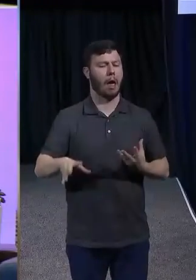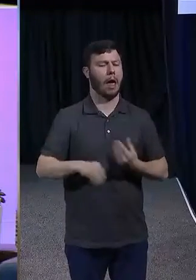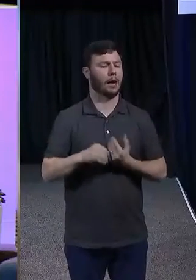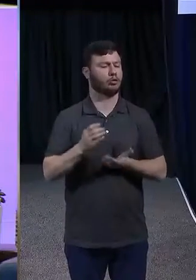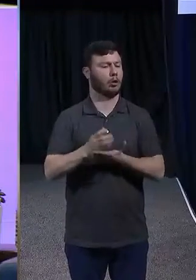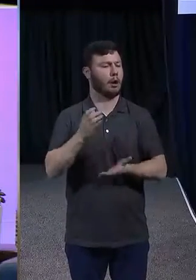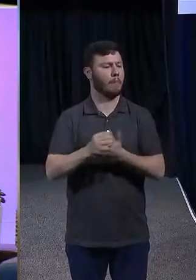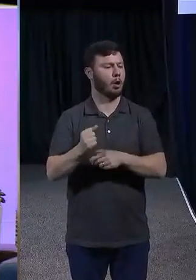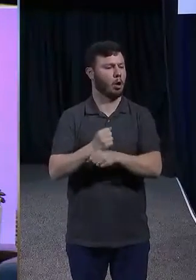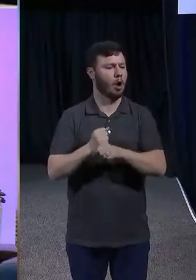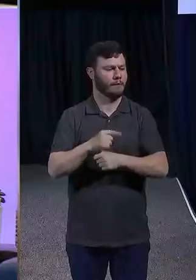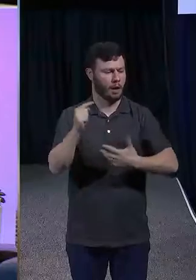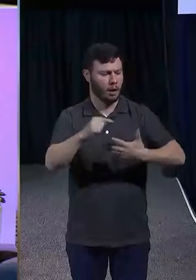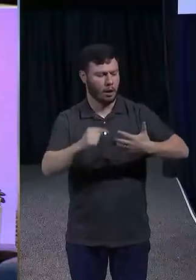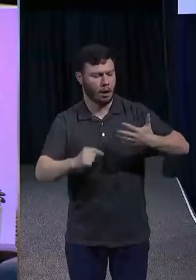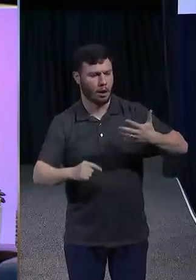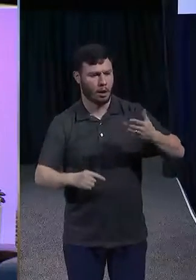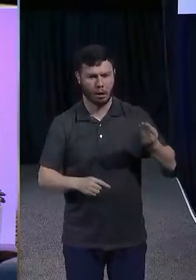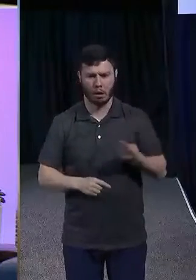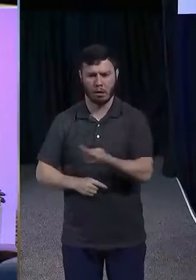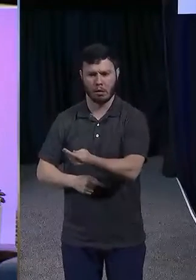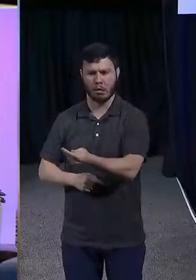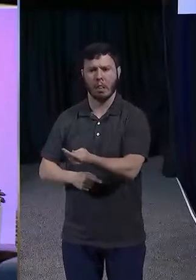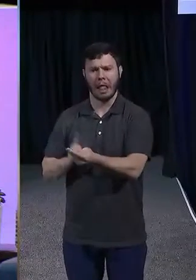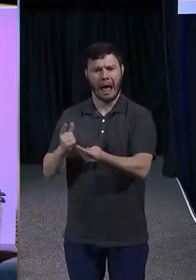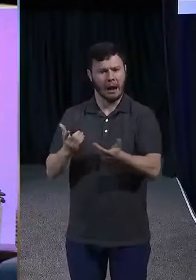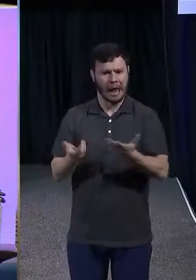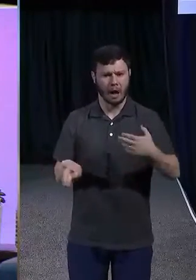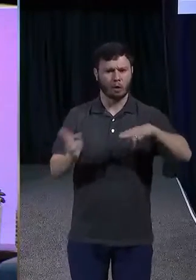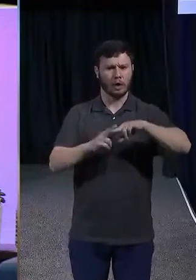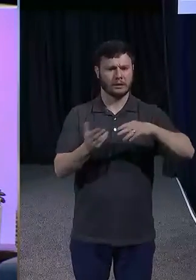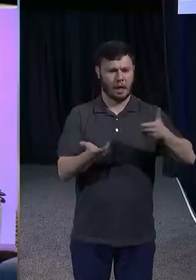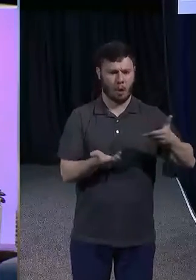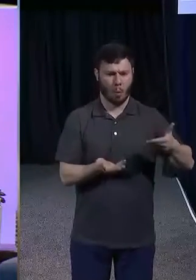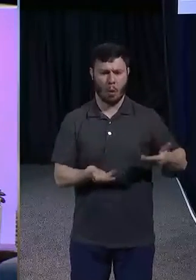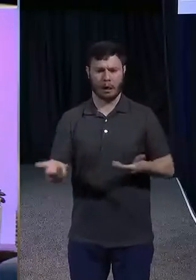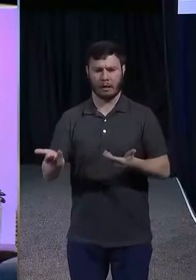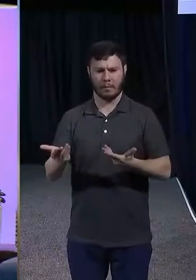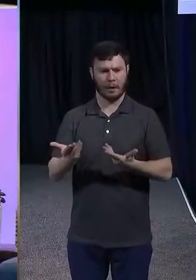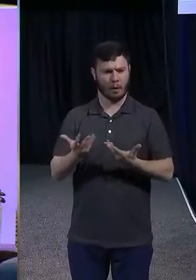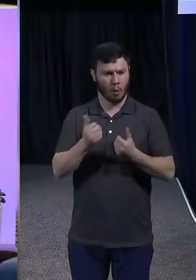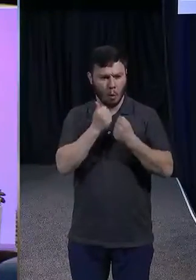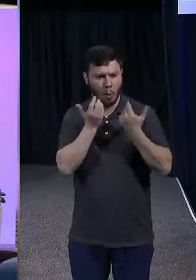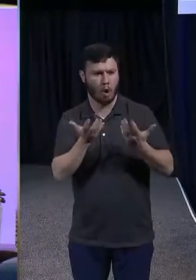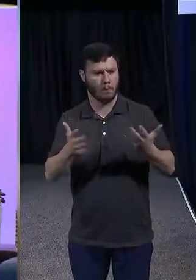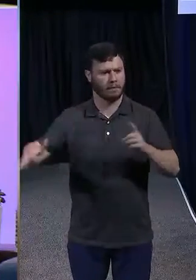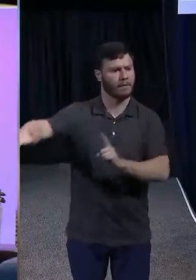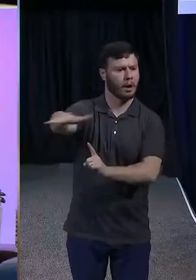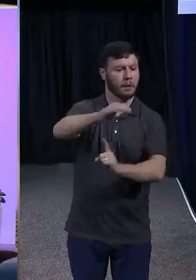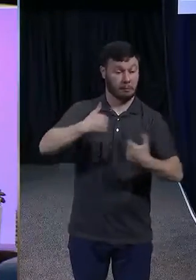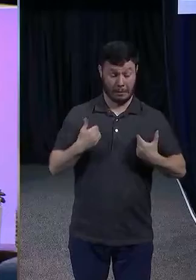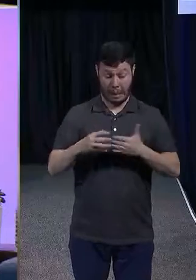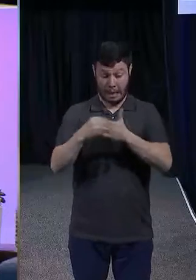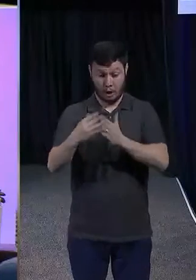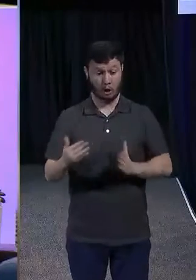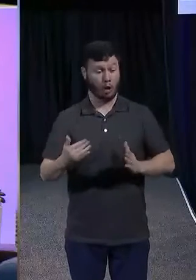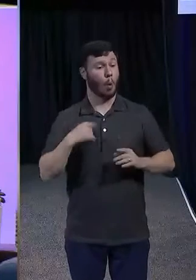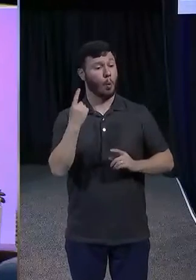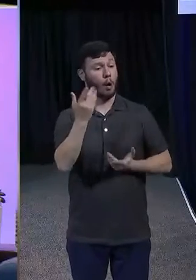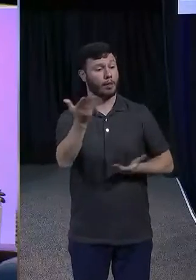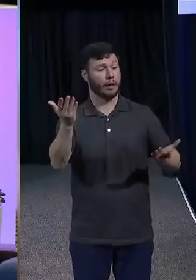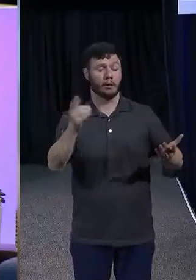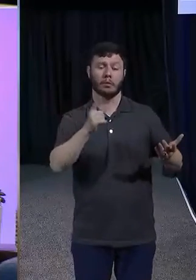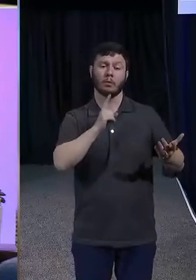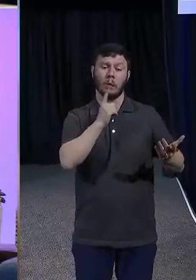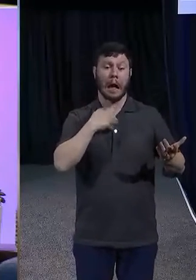those things increase the welcoming environment. And so as a leader, one of the things that I think we should